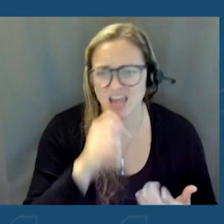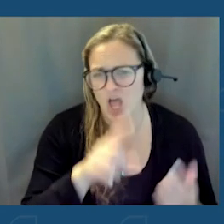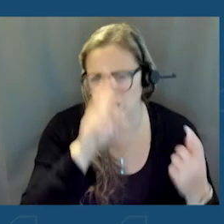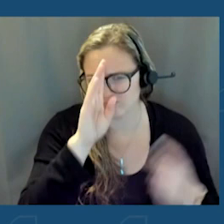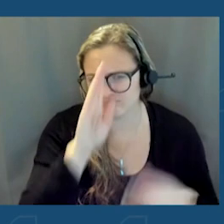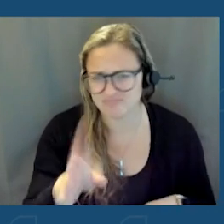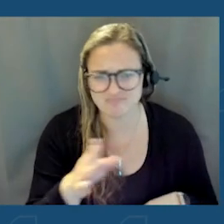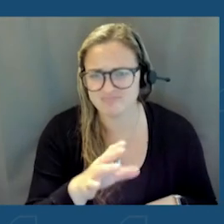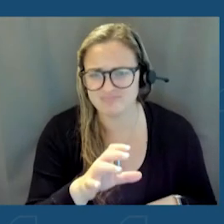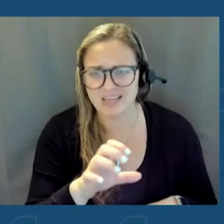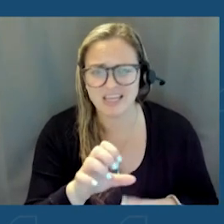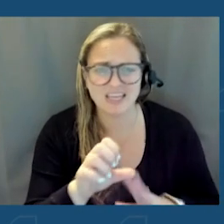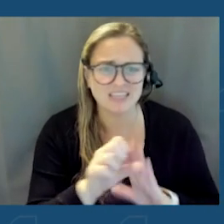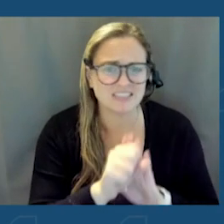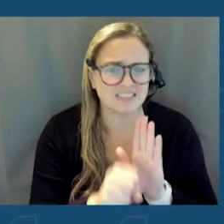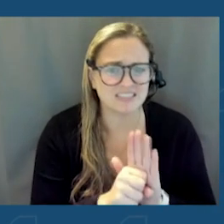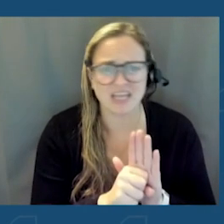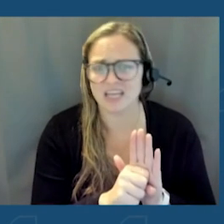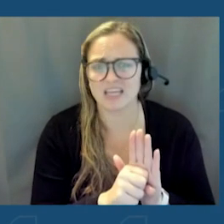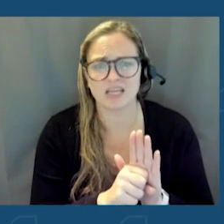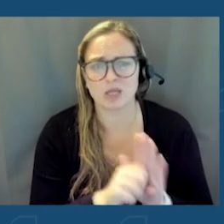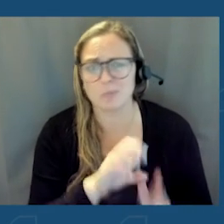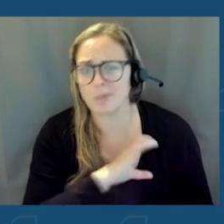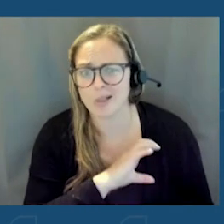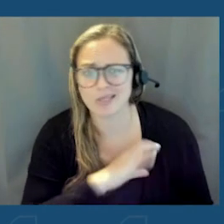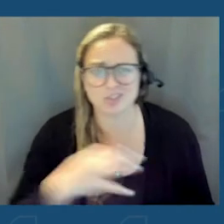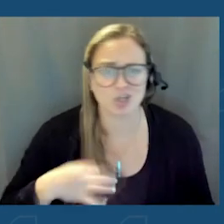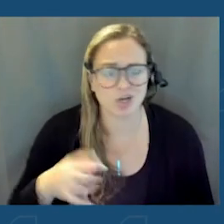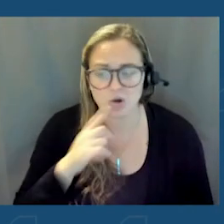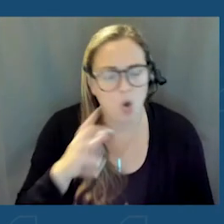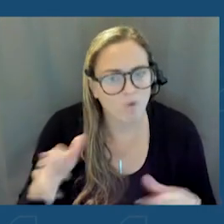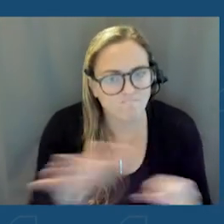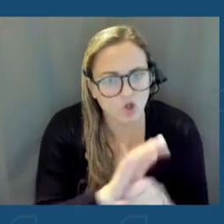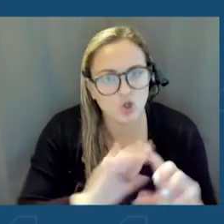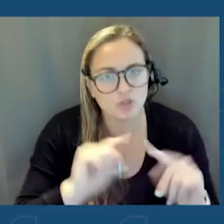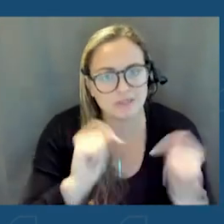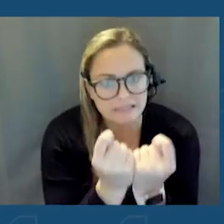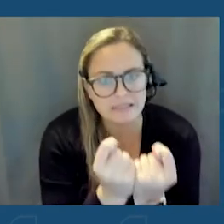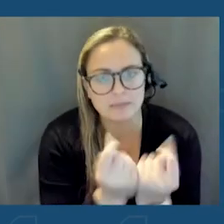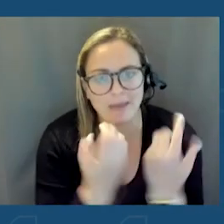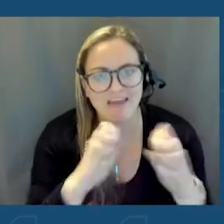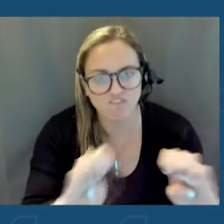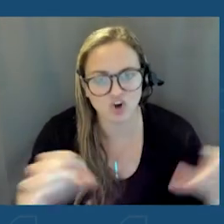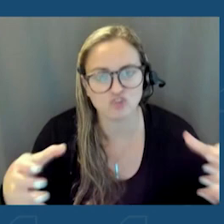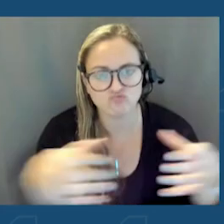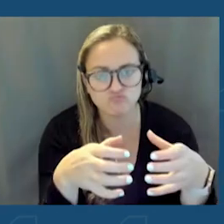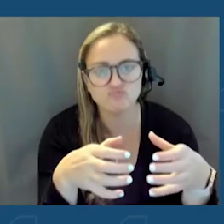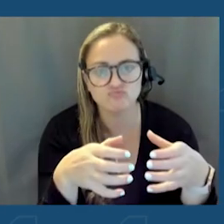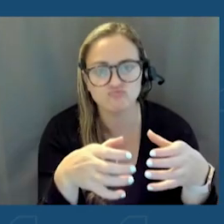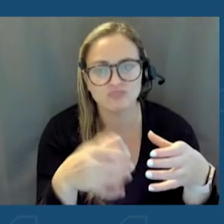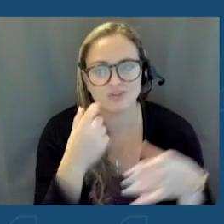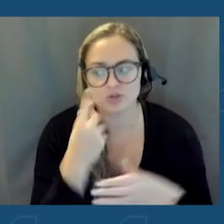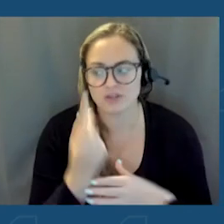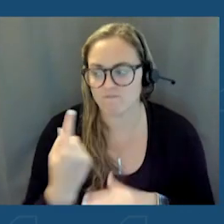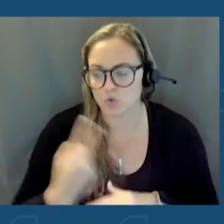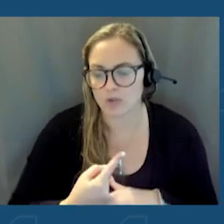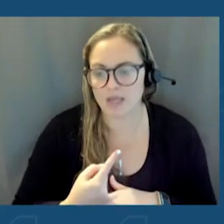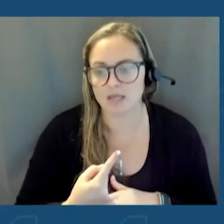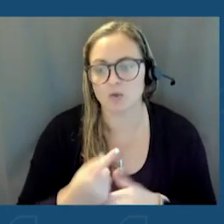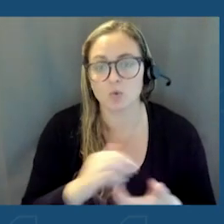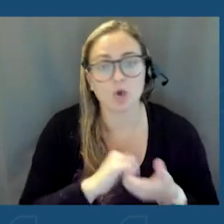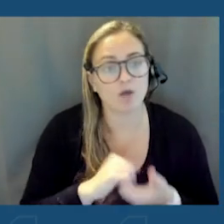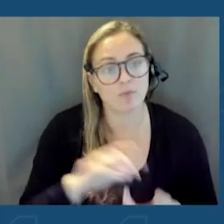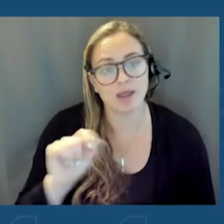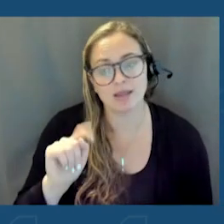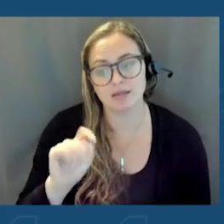wasn't NYPD credit. It was a credit to the whole team effort. Just in the last few days, with the cooperation of the